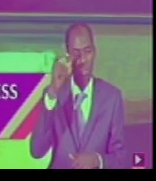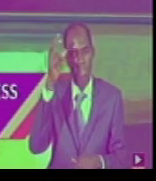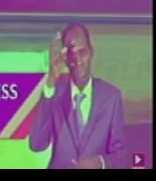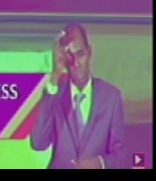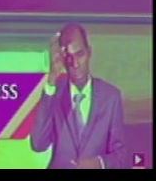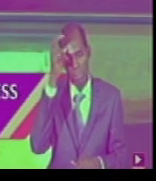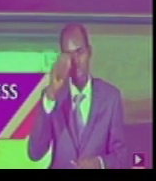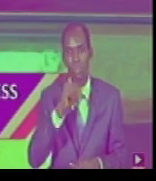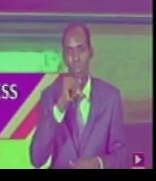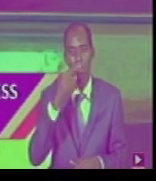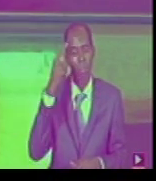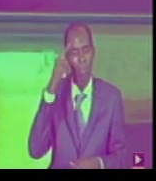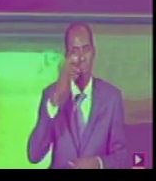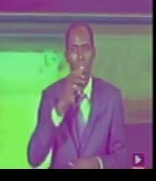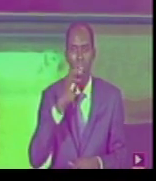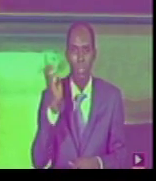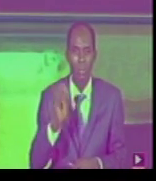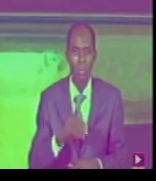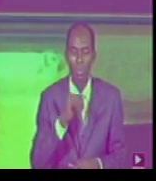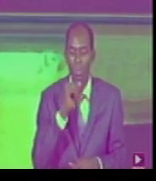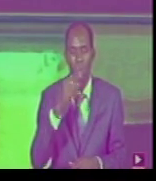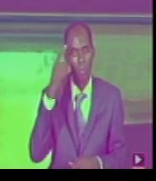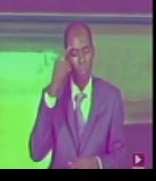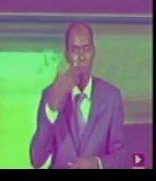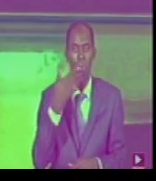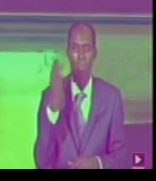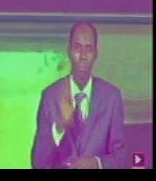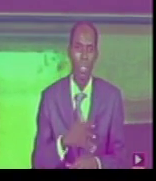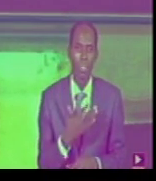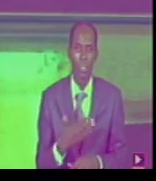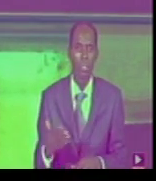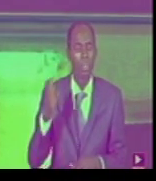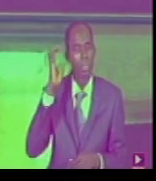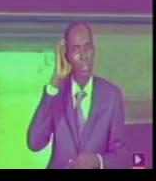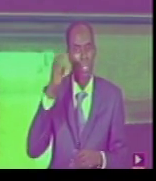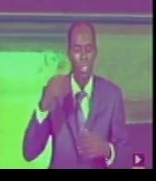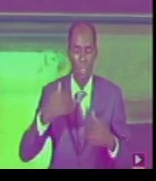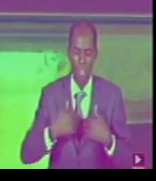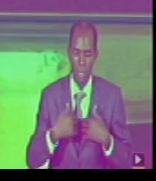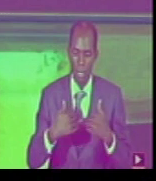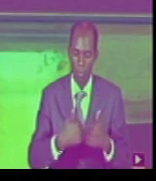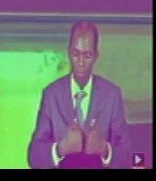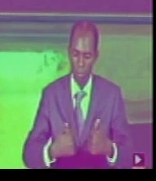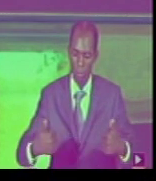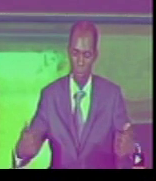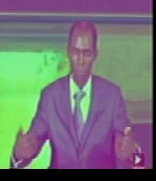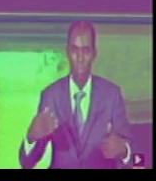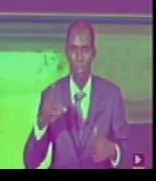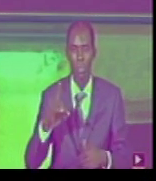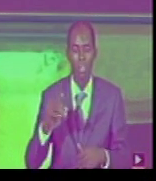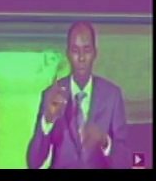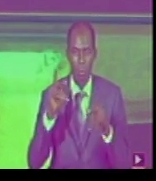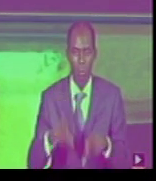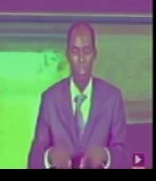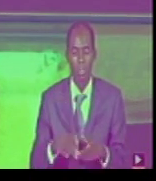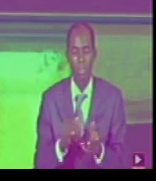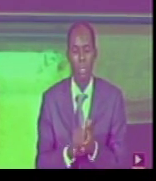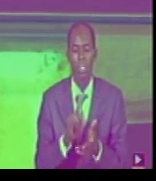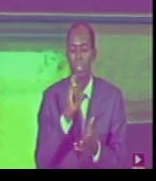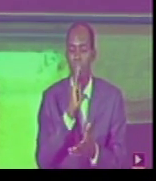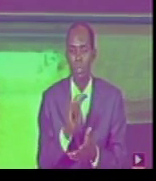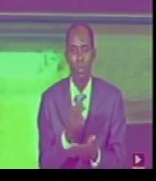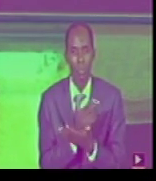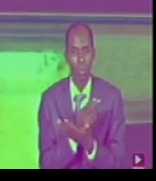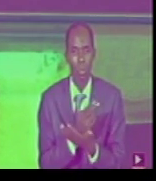pollution, not for corruption. He has set apart him that is godly for himself.